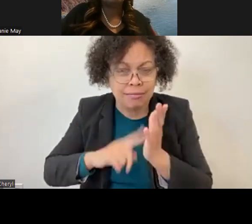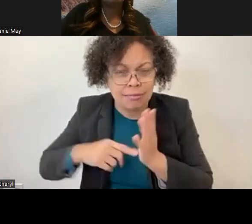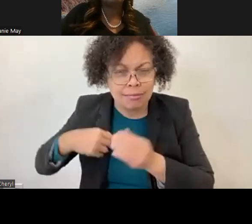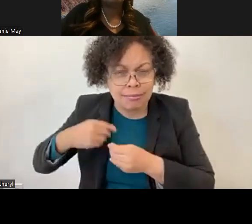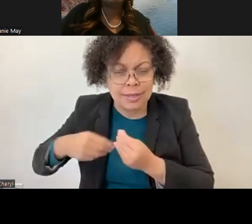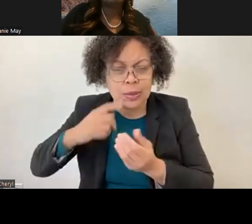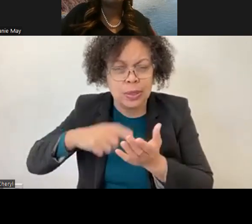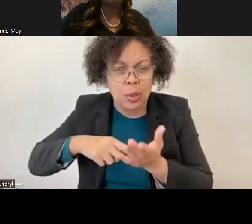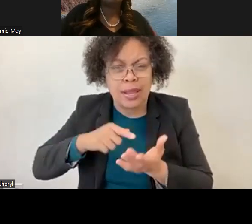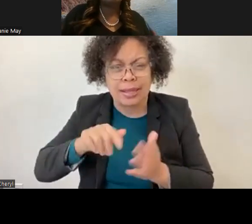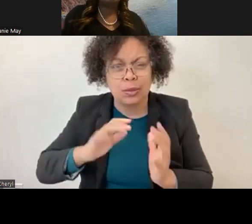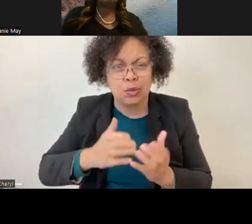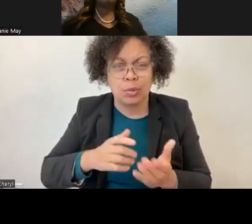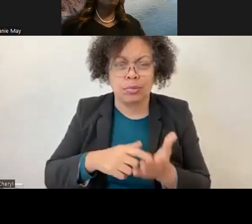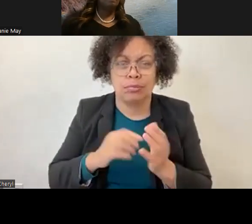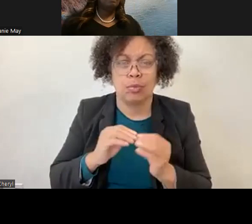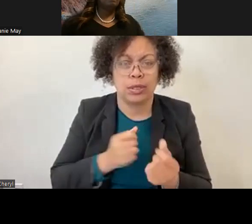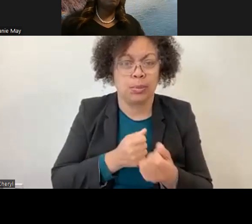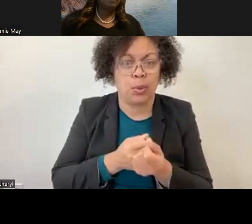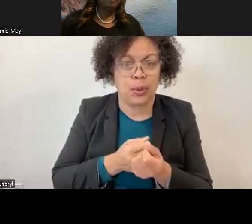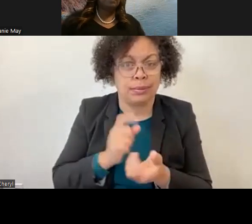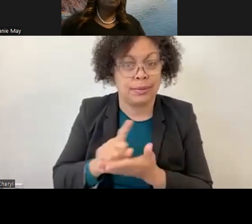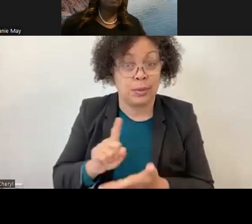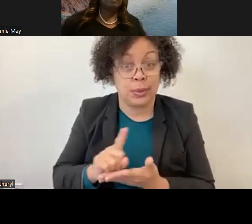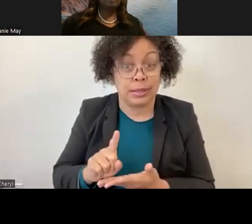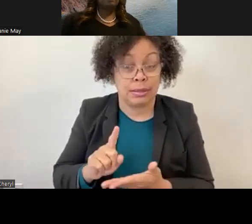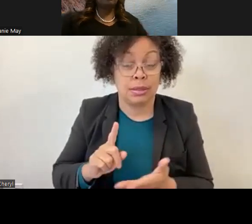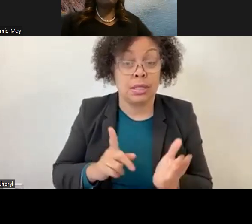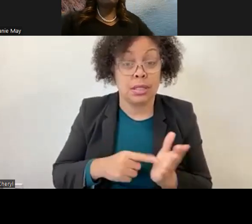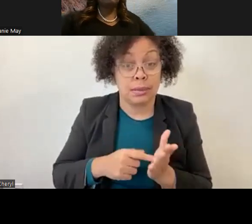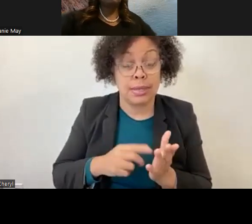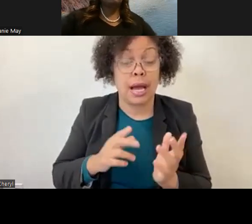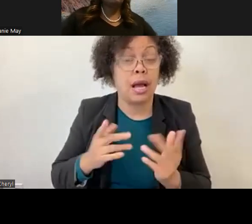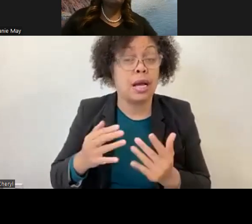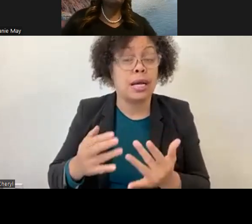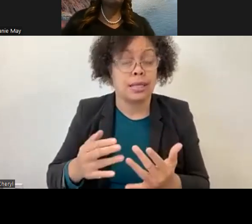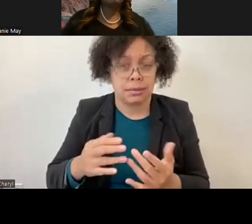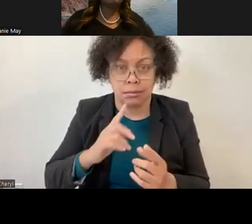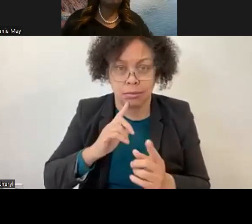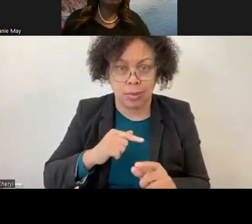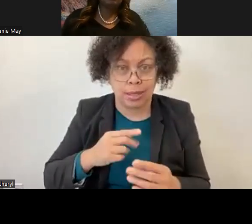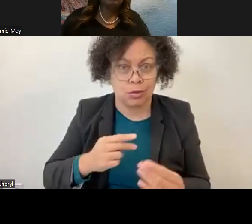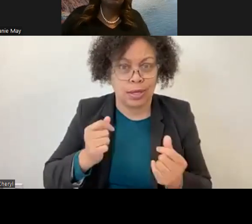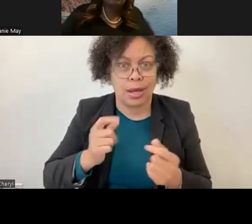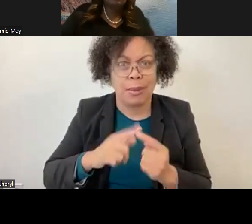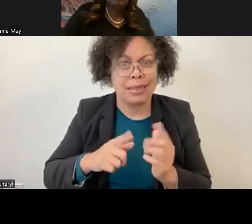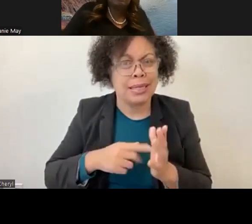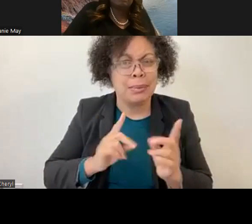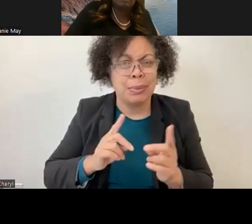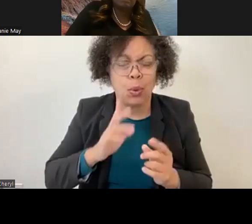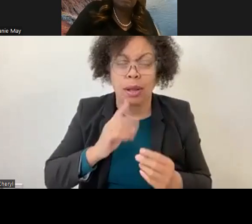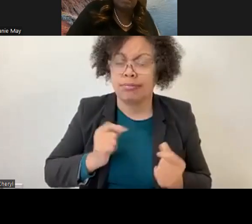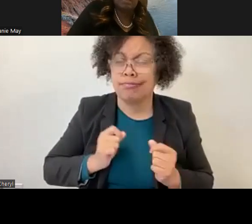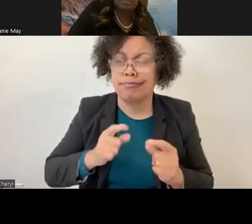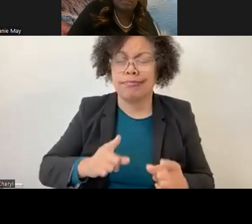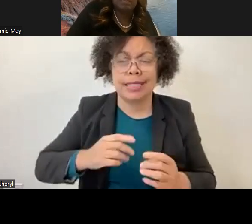in terms of getting quick responses when they're working on an intervention, because they would sometimes just have an emotional response to doing